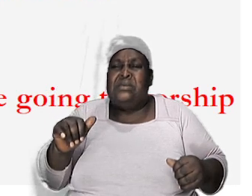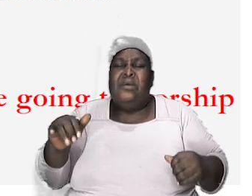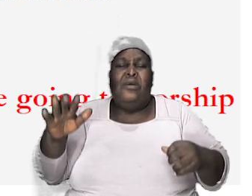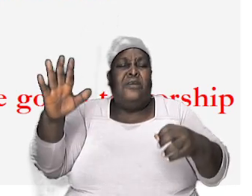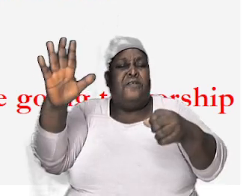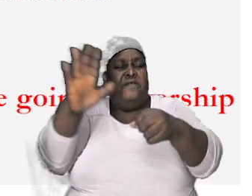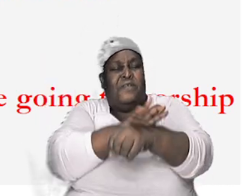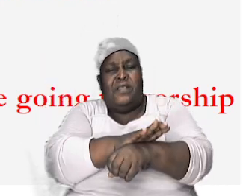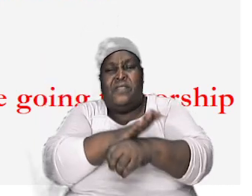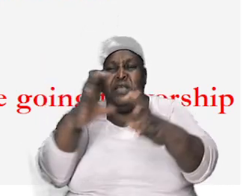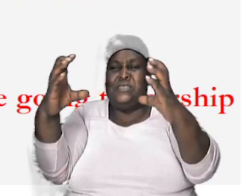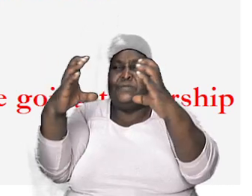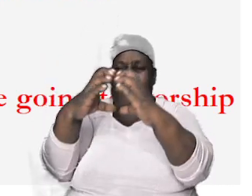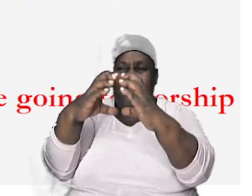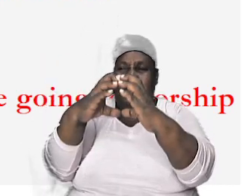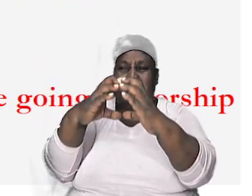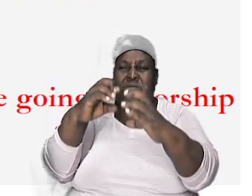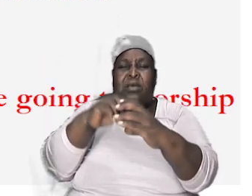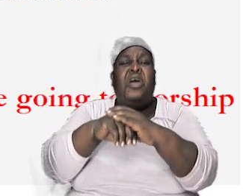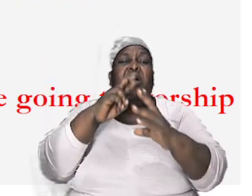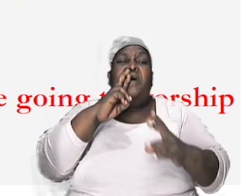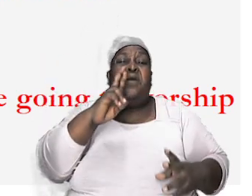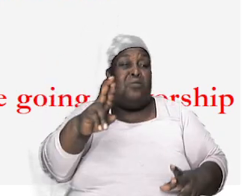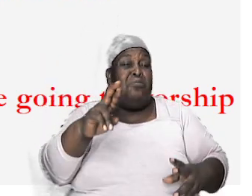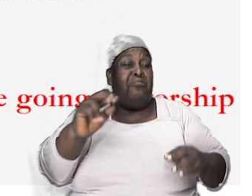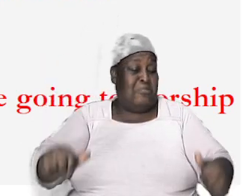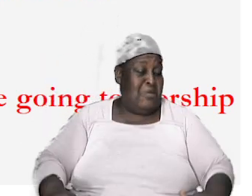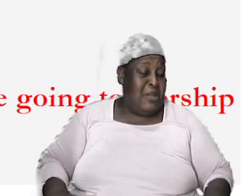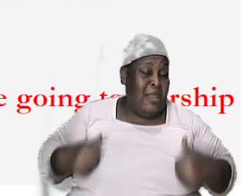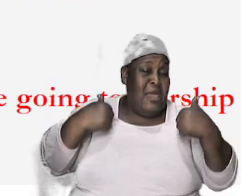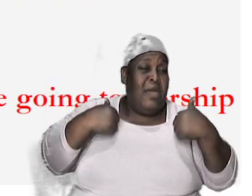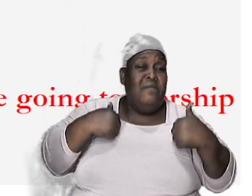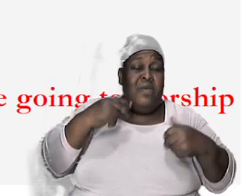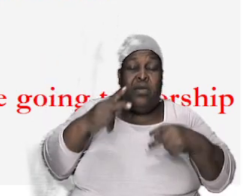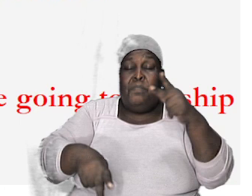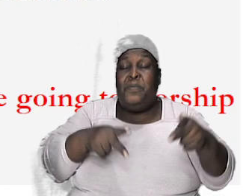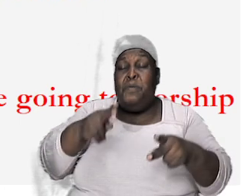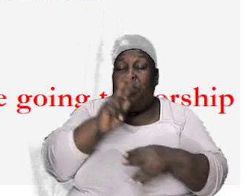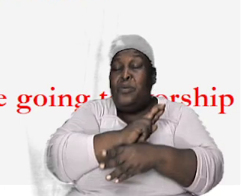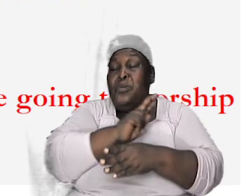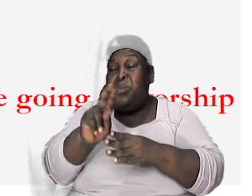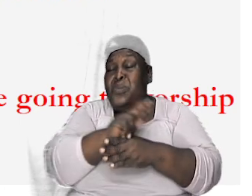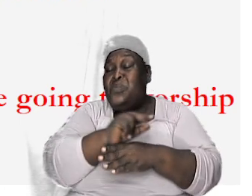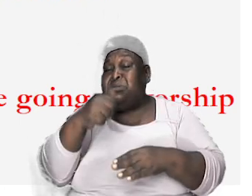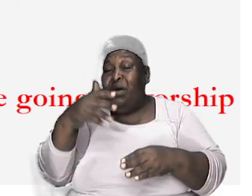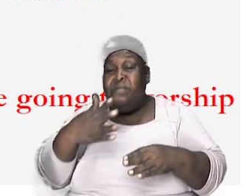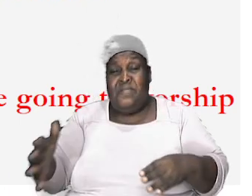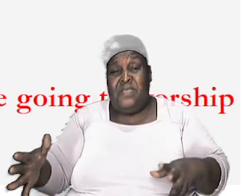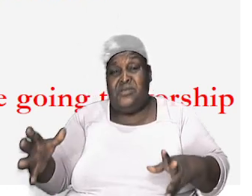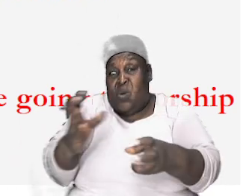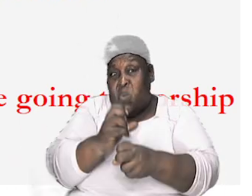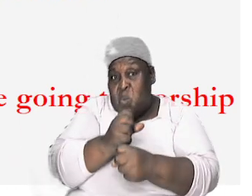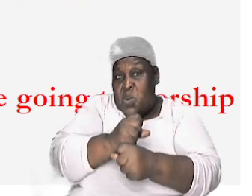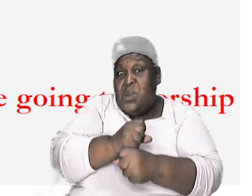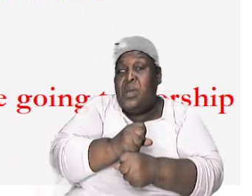in her life. And as I said before, people use other things. And they hold on to other things. Amen. Filling